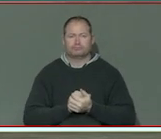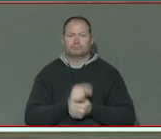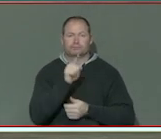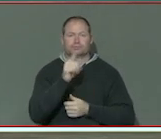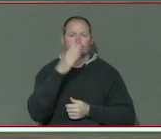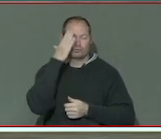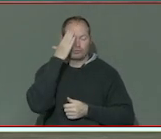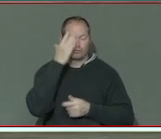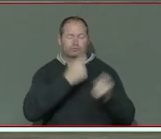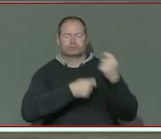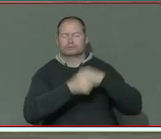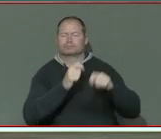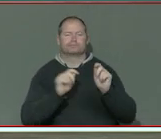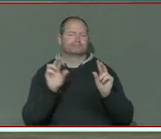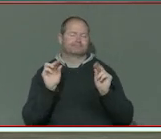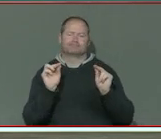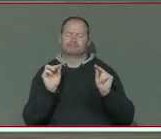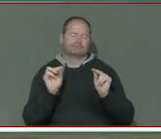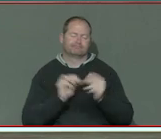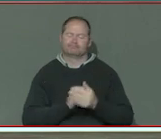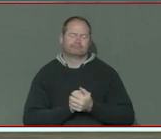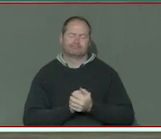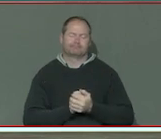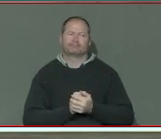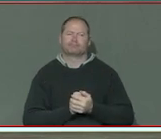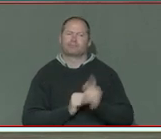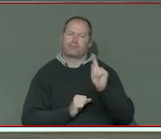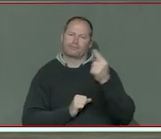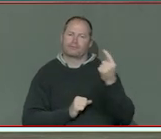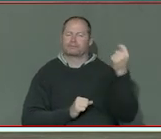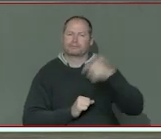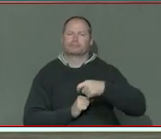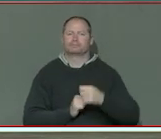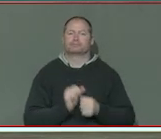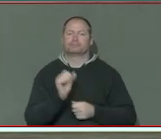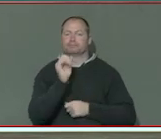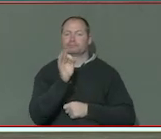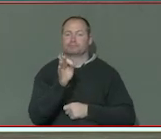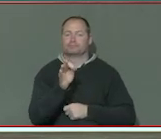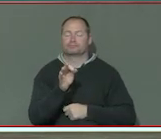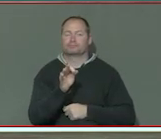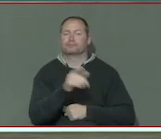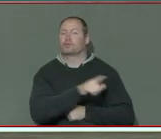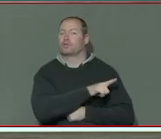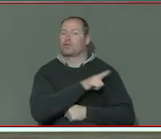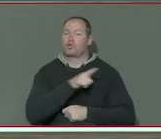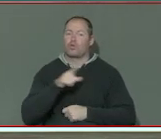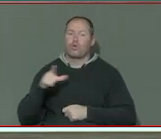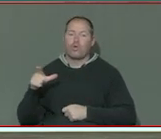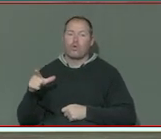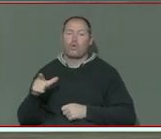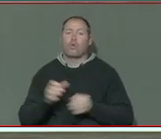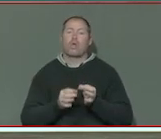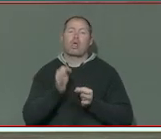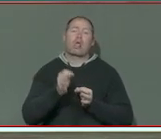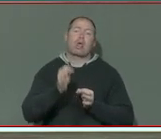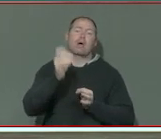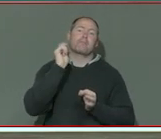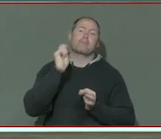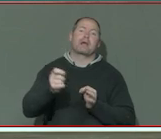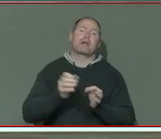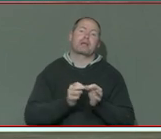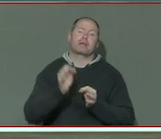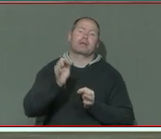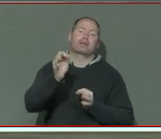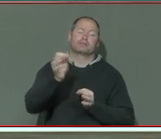sell to him. All right, and the other ones where they take longer, what can we do? That's a normal answers, where we